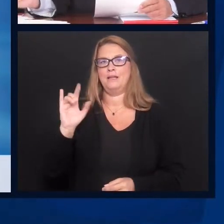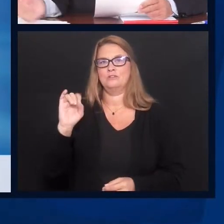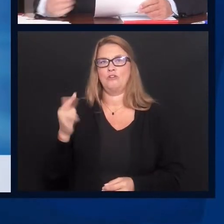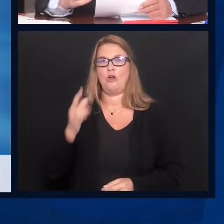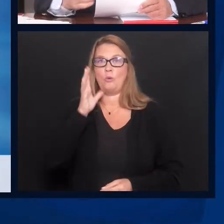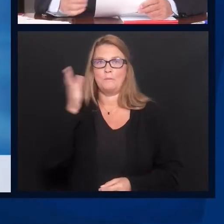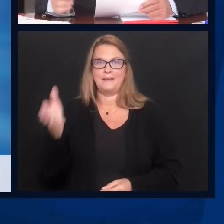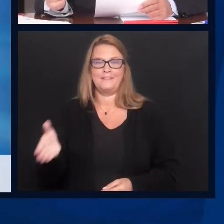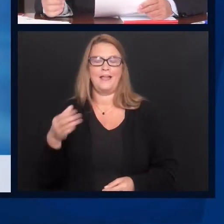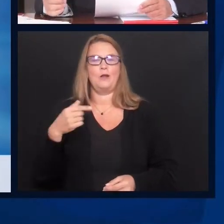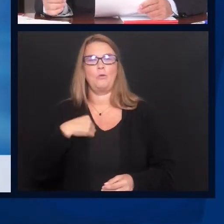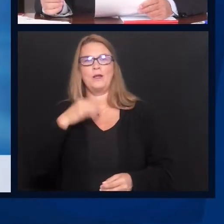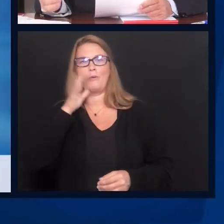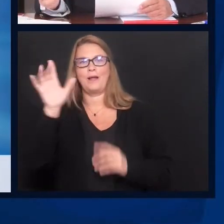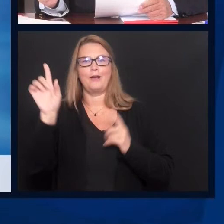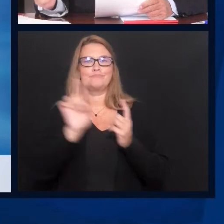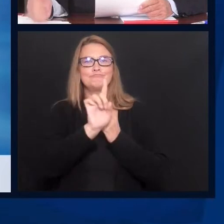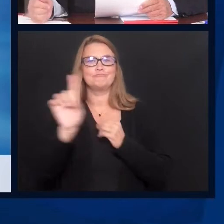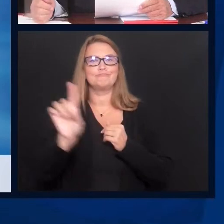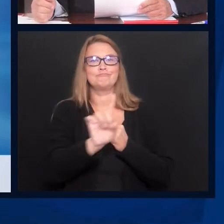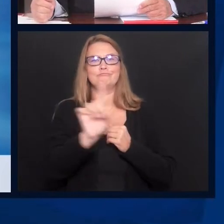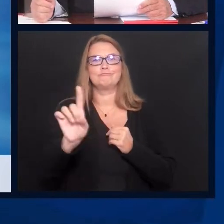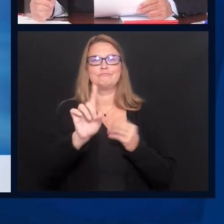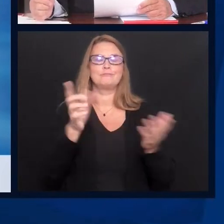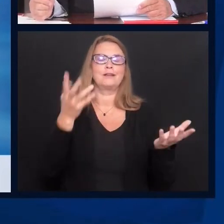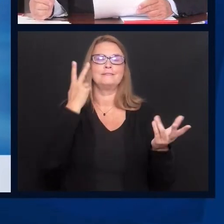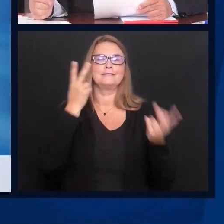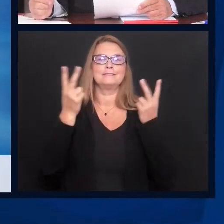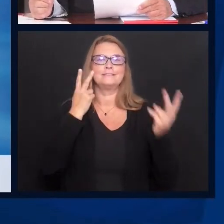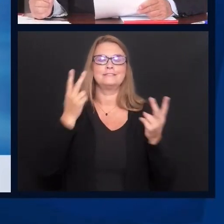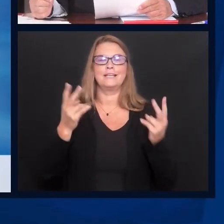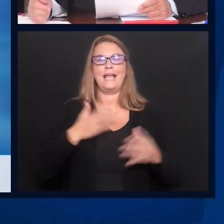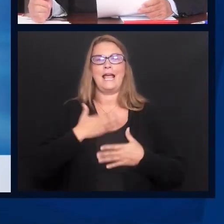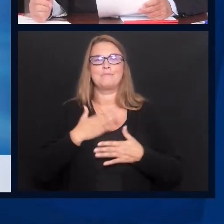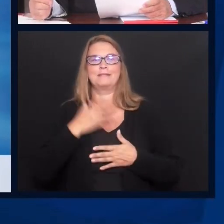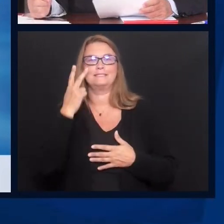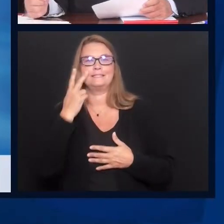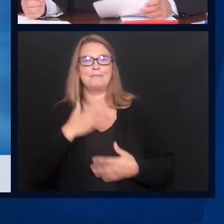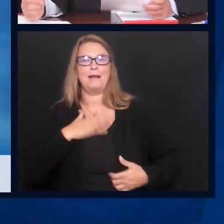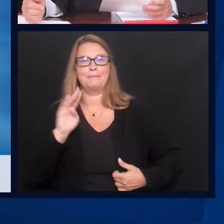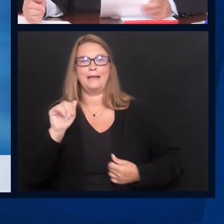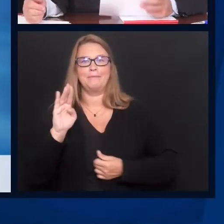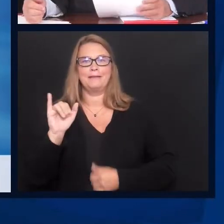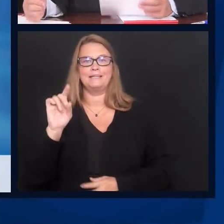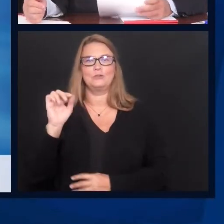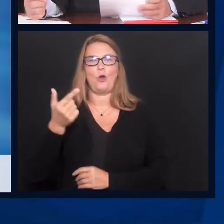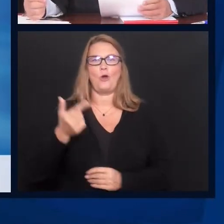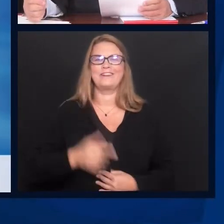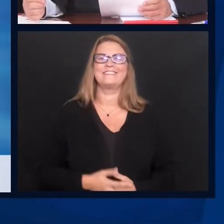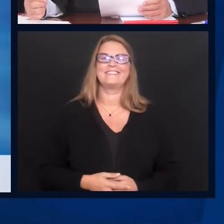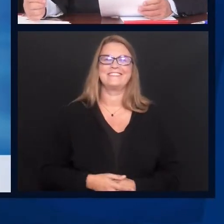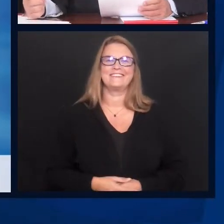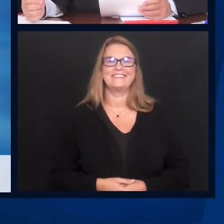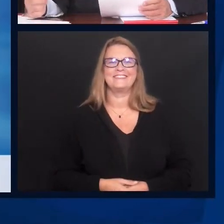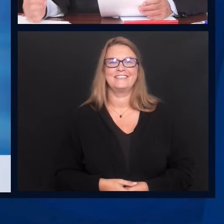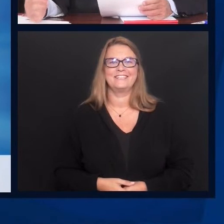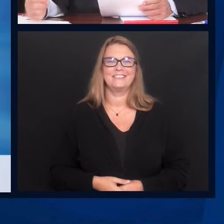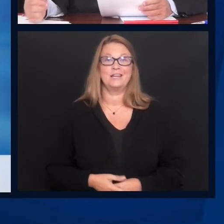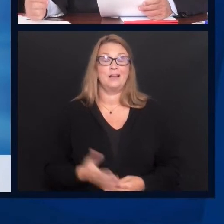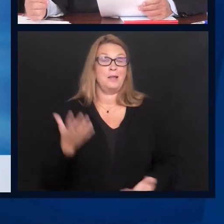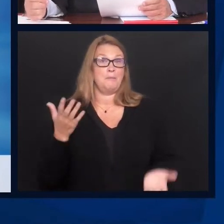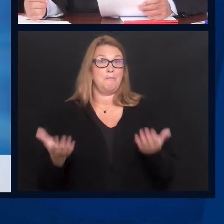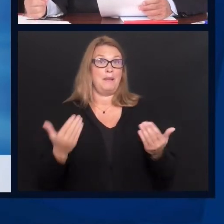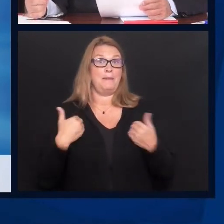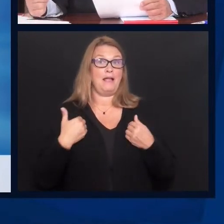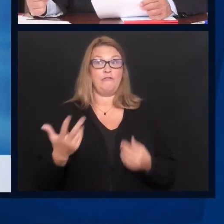We'll go through the crowd and everything, and all of you, I know, will be happy to see Baby Dog. probably, maybe there'll be 3 people there